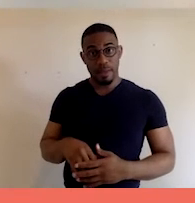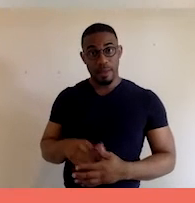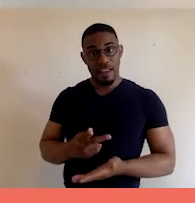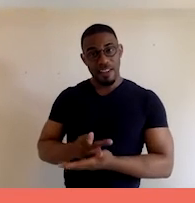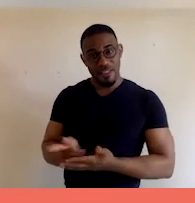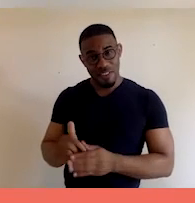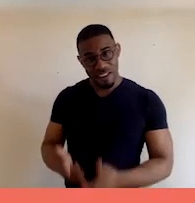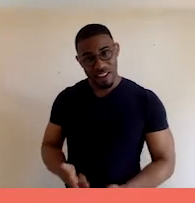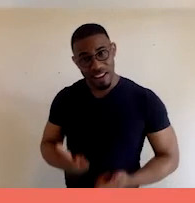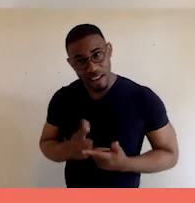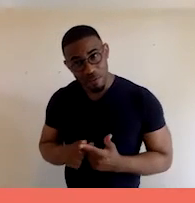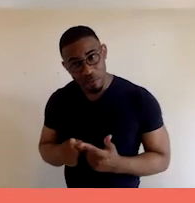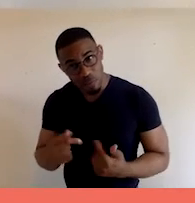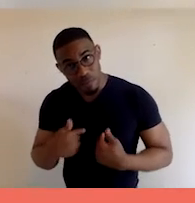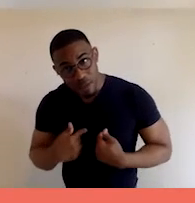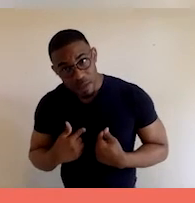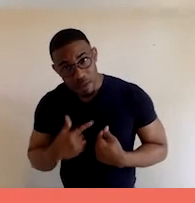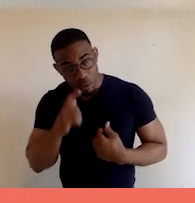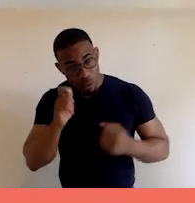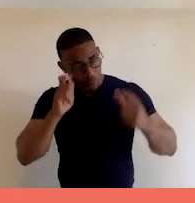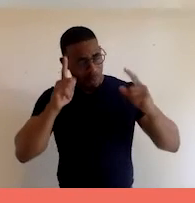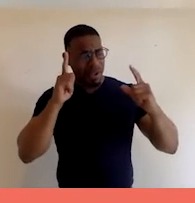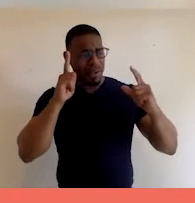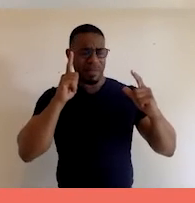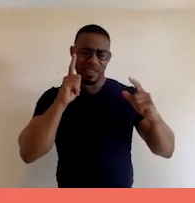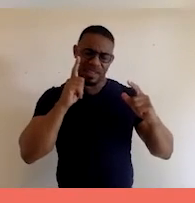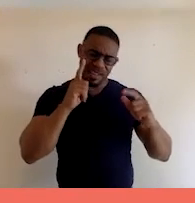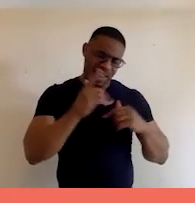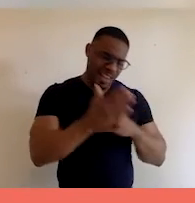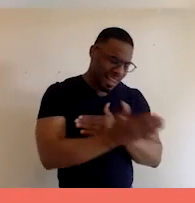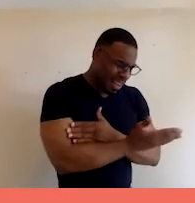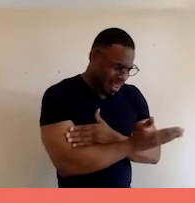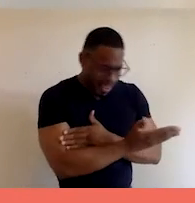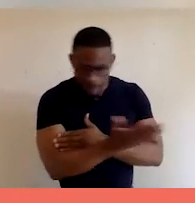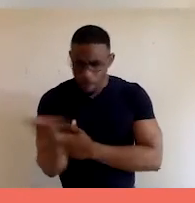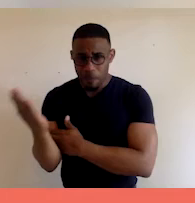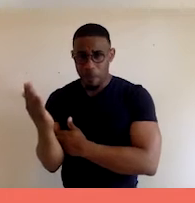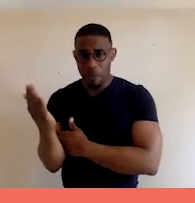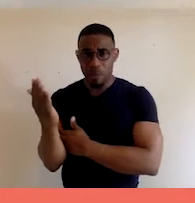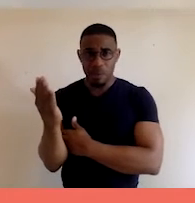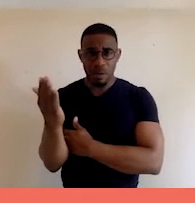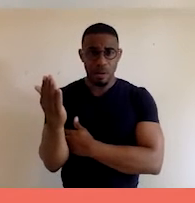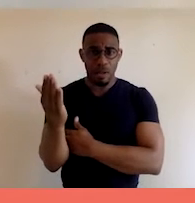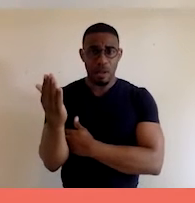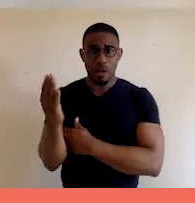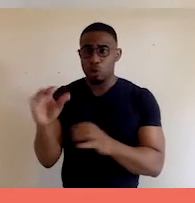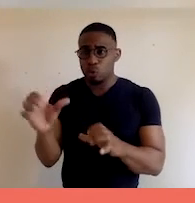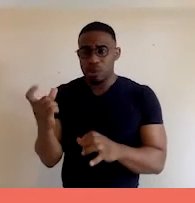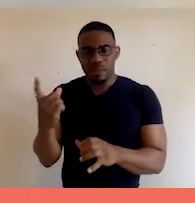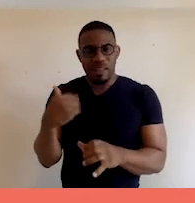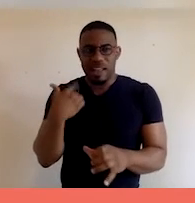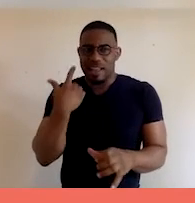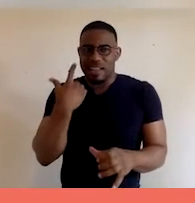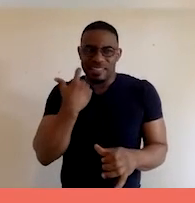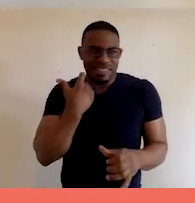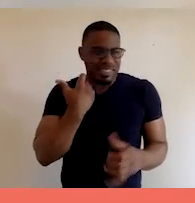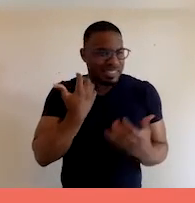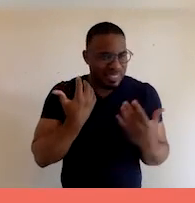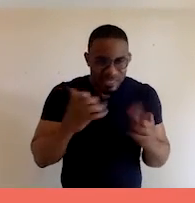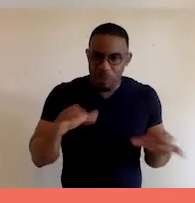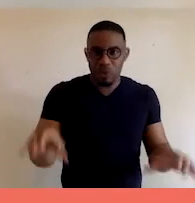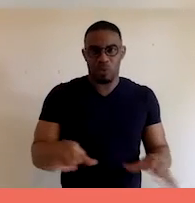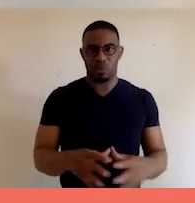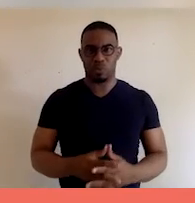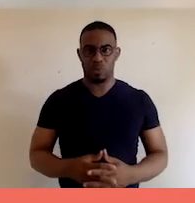Failure in life to me was waking up every single morning and doing something that I just didn't want to